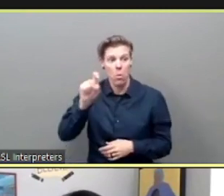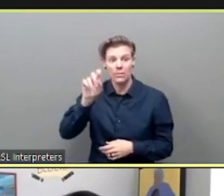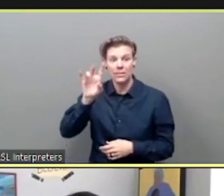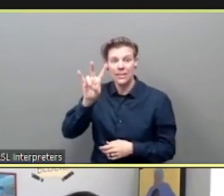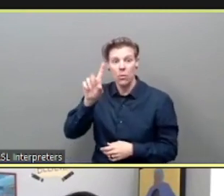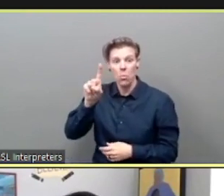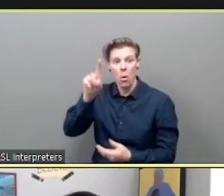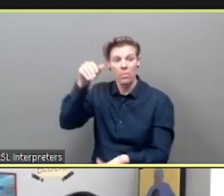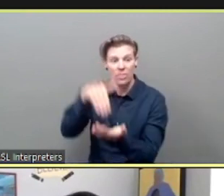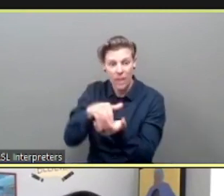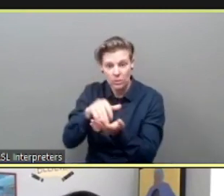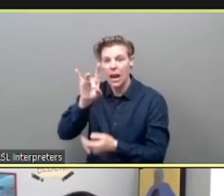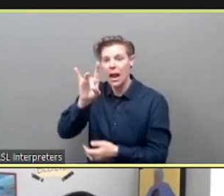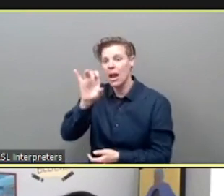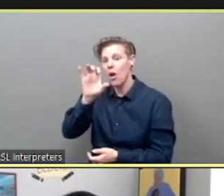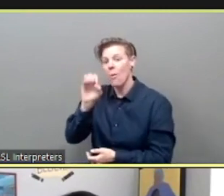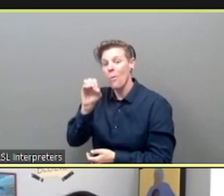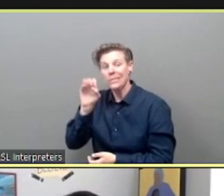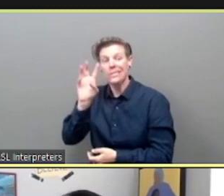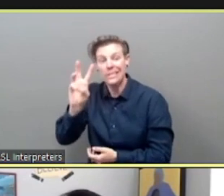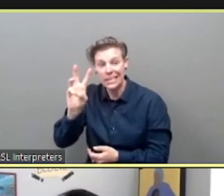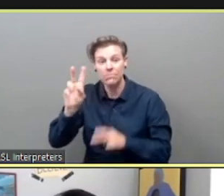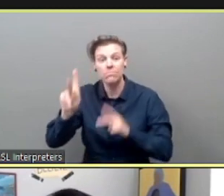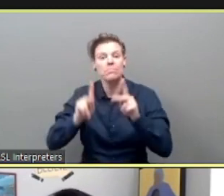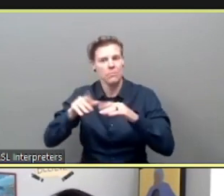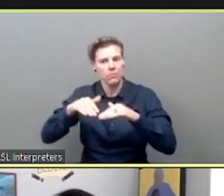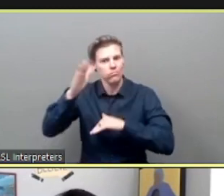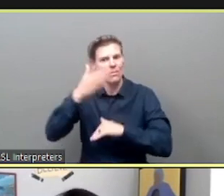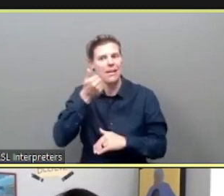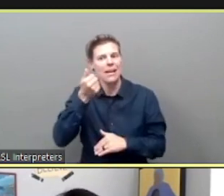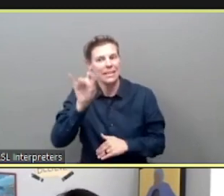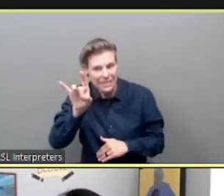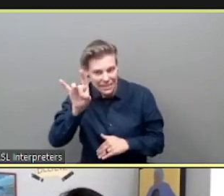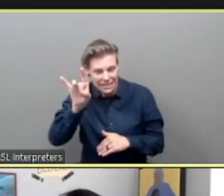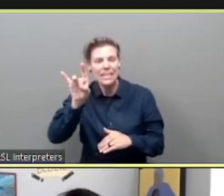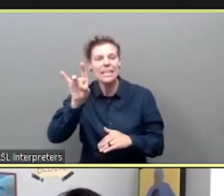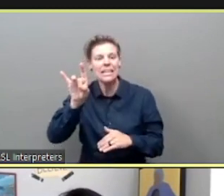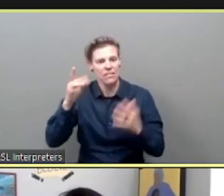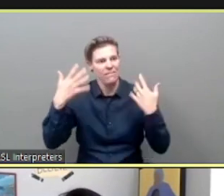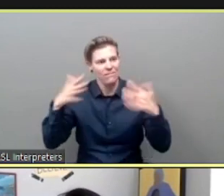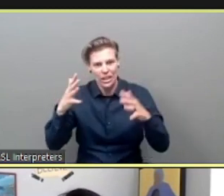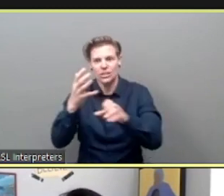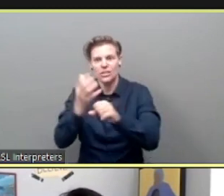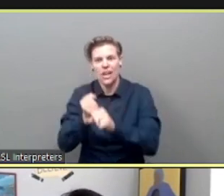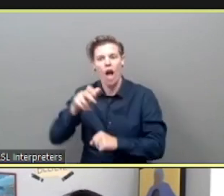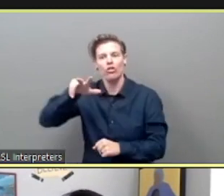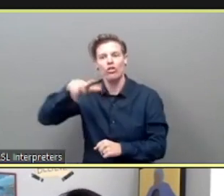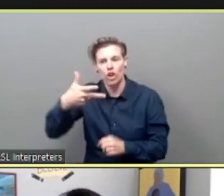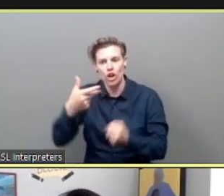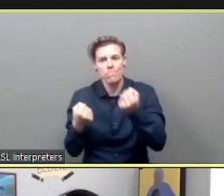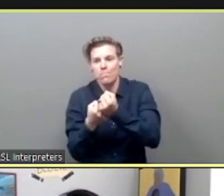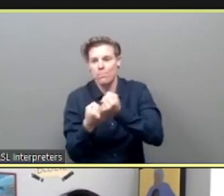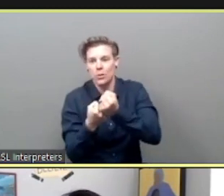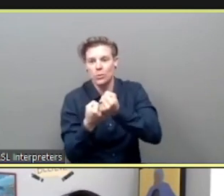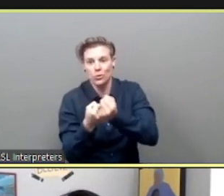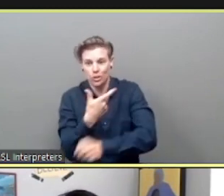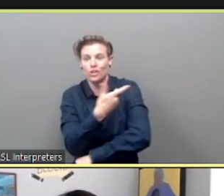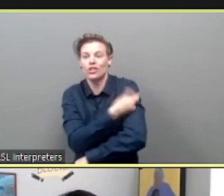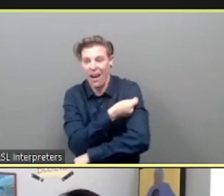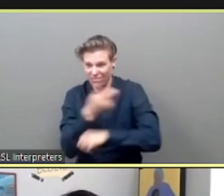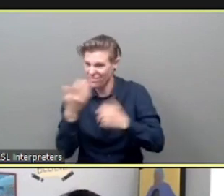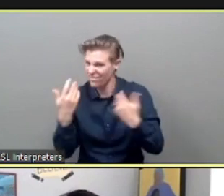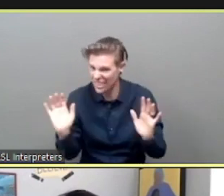171,806 New Mexicans over the age of 18 have received their booster dose. And then next week, we will have vaccine statistics for 5